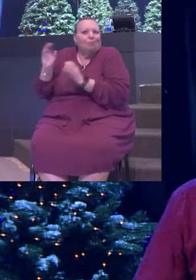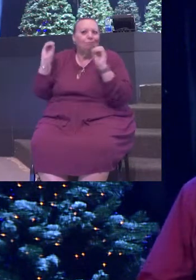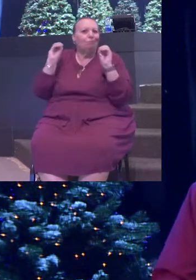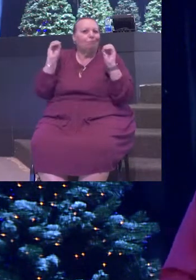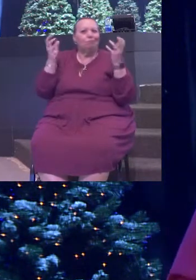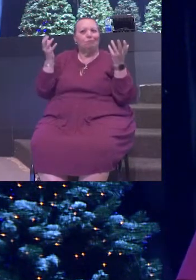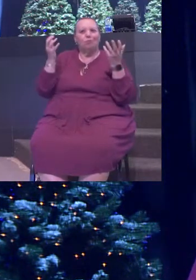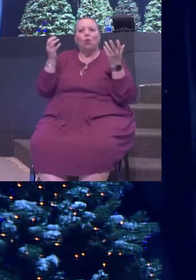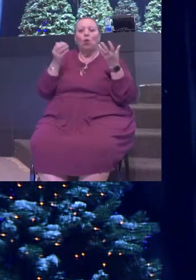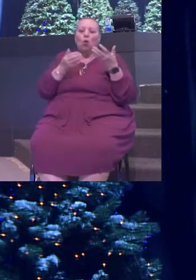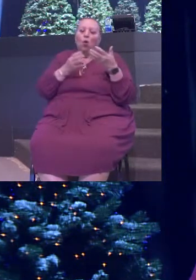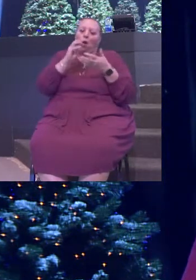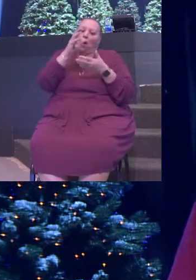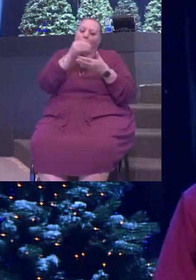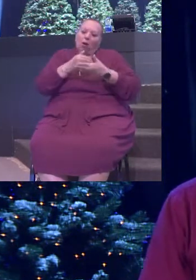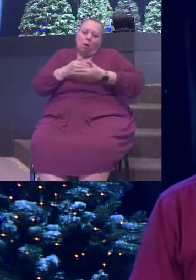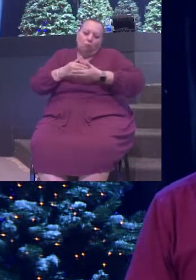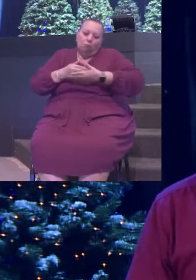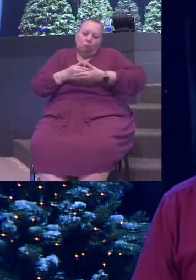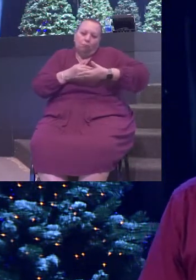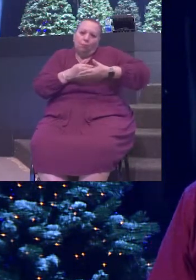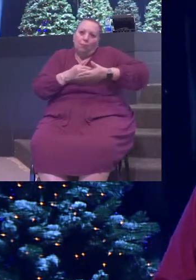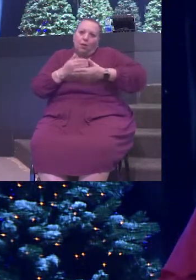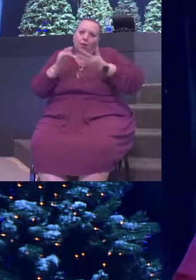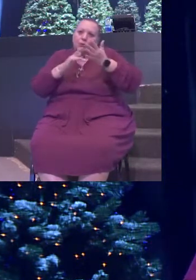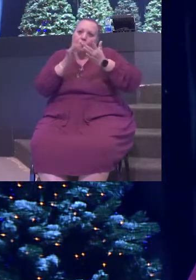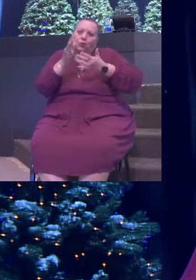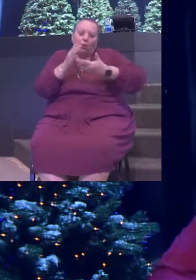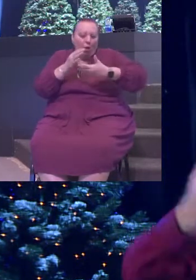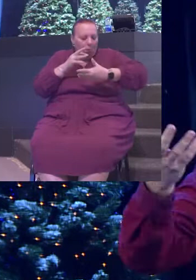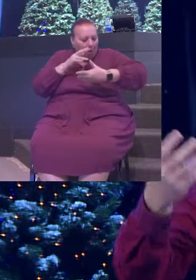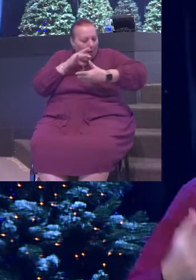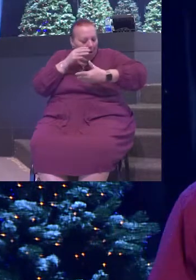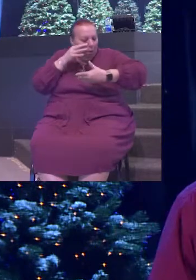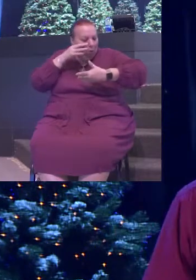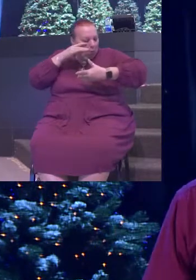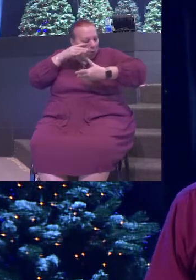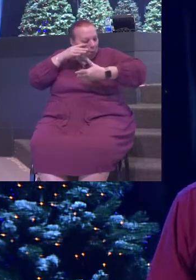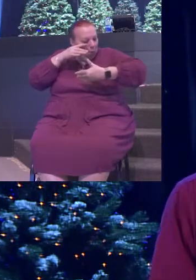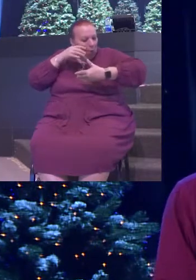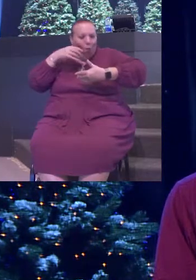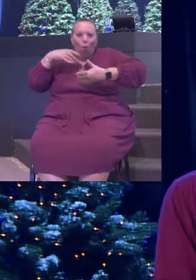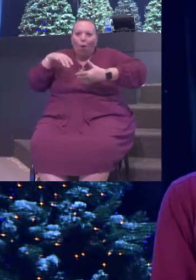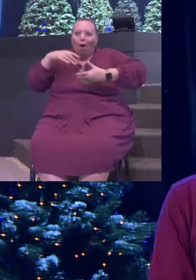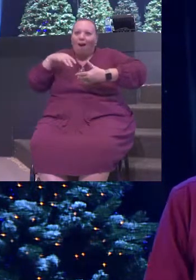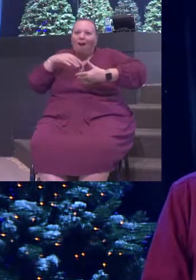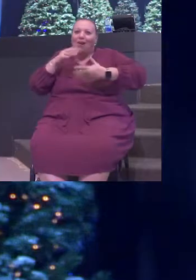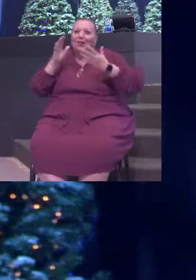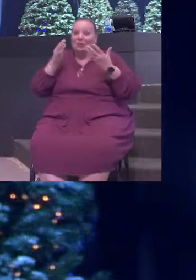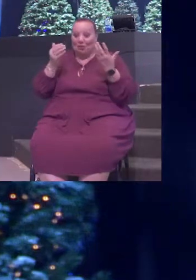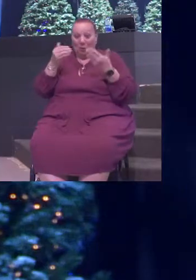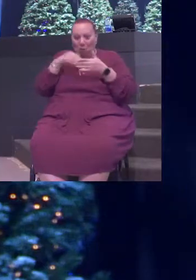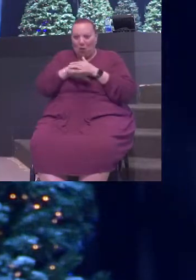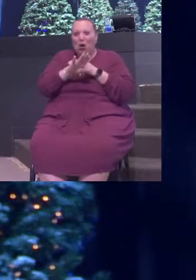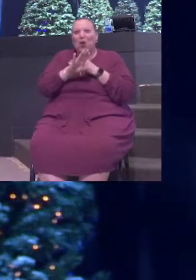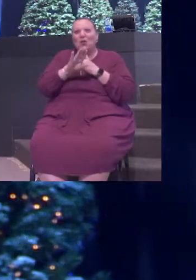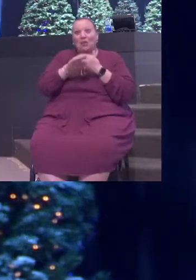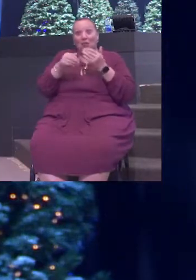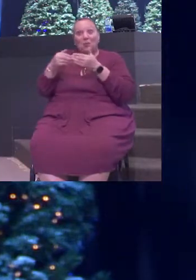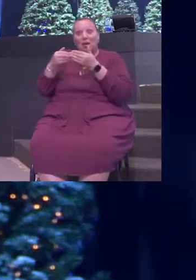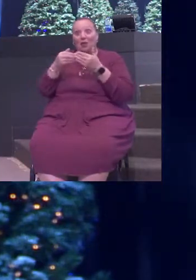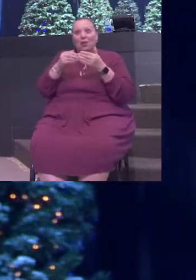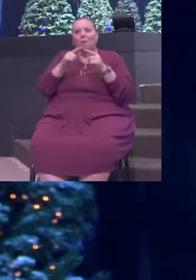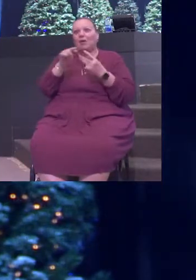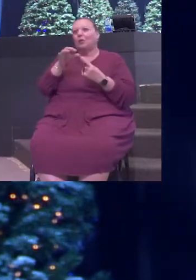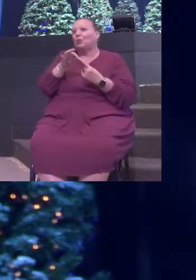Mary held baby Jesus in her arms, she marveled. Just like any mom would marvel at the birth of their child, but